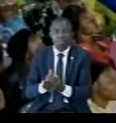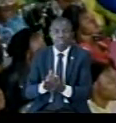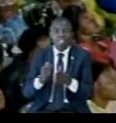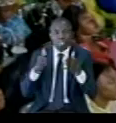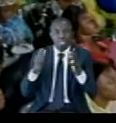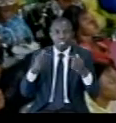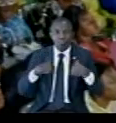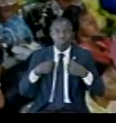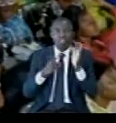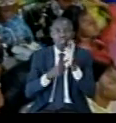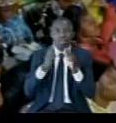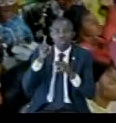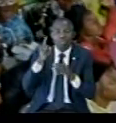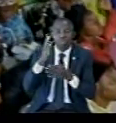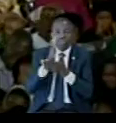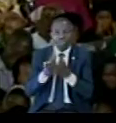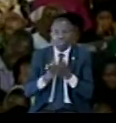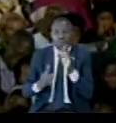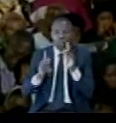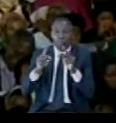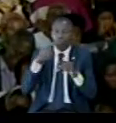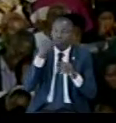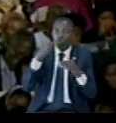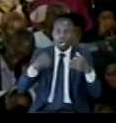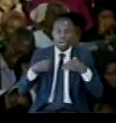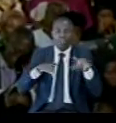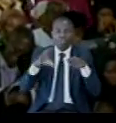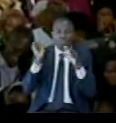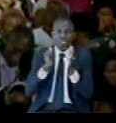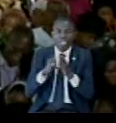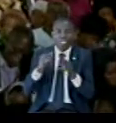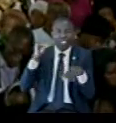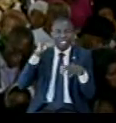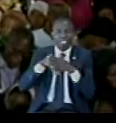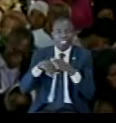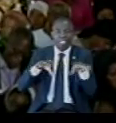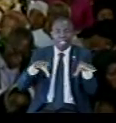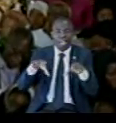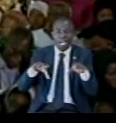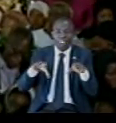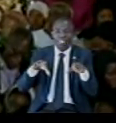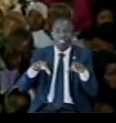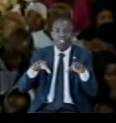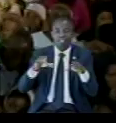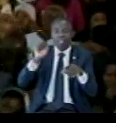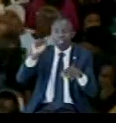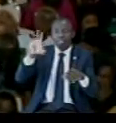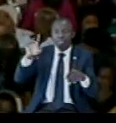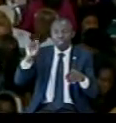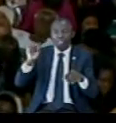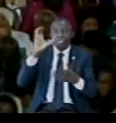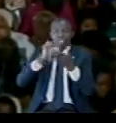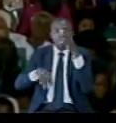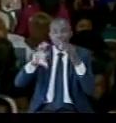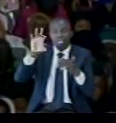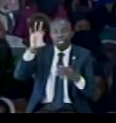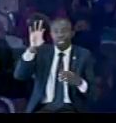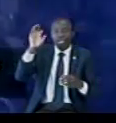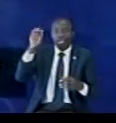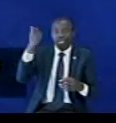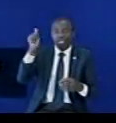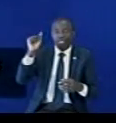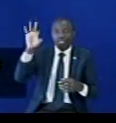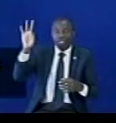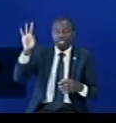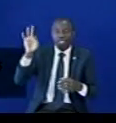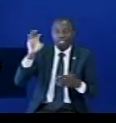people that have done that. Acts chapter 19. And see how they turned away from their iniquities.